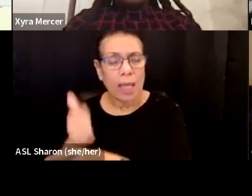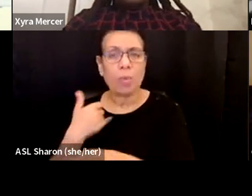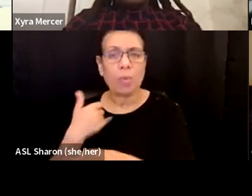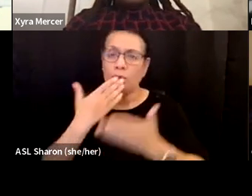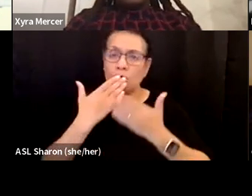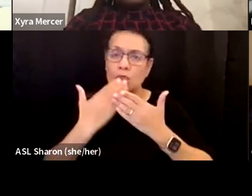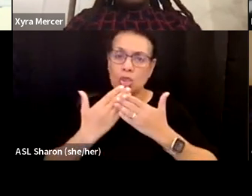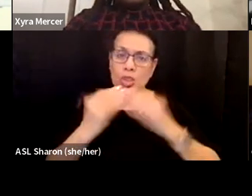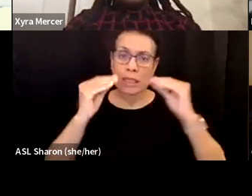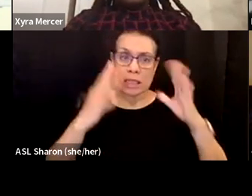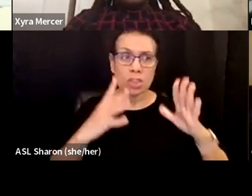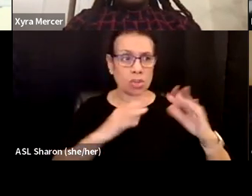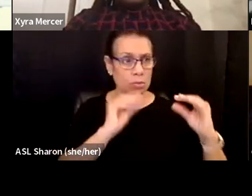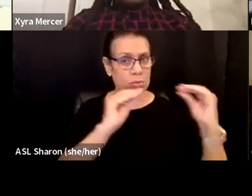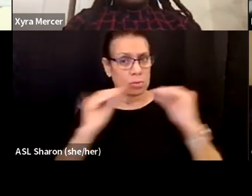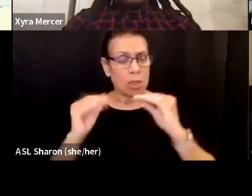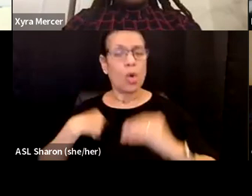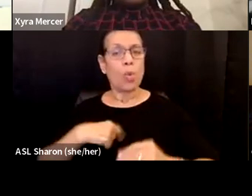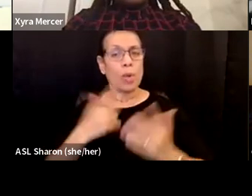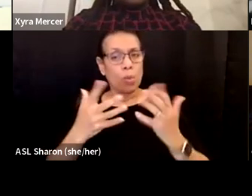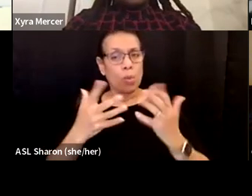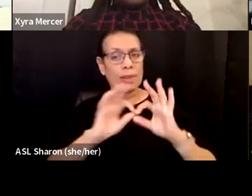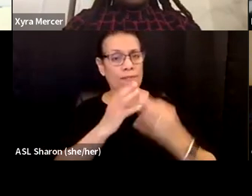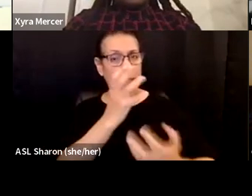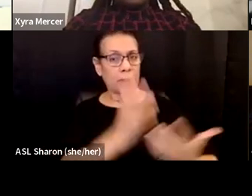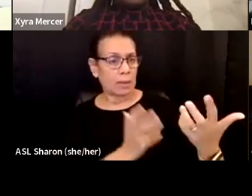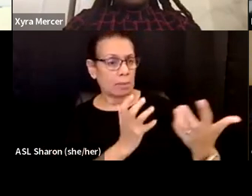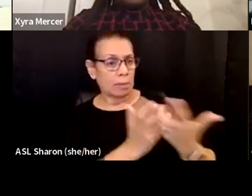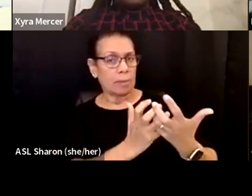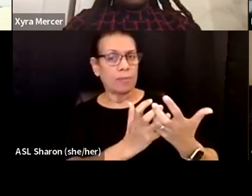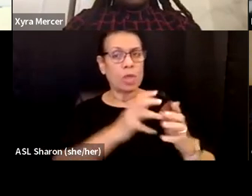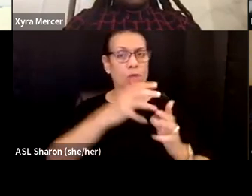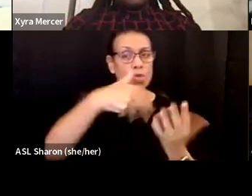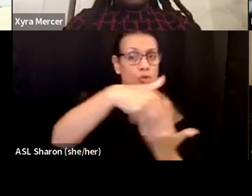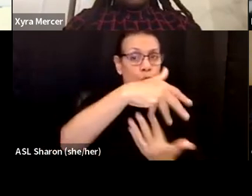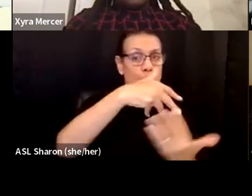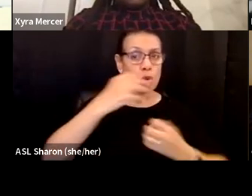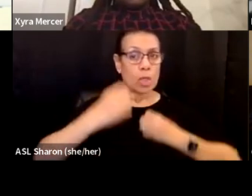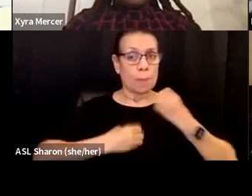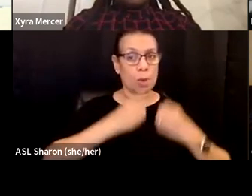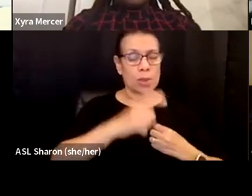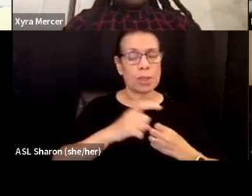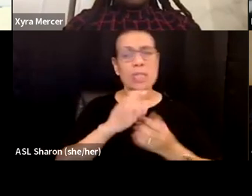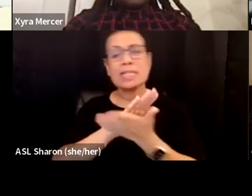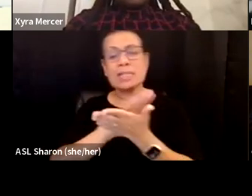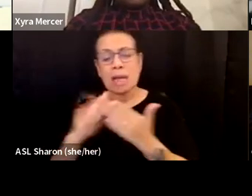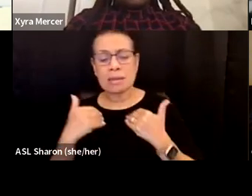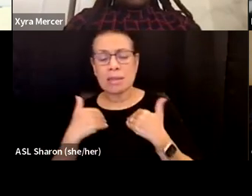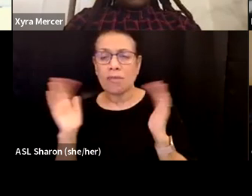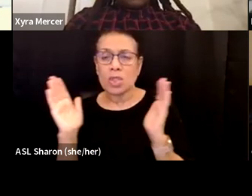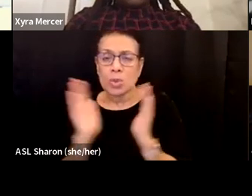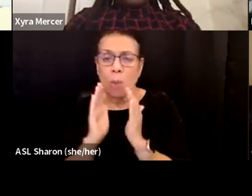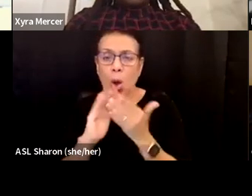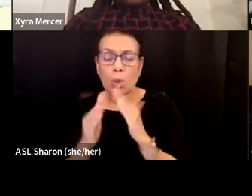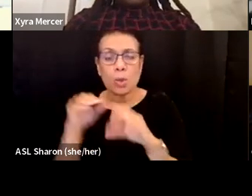bps standards we also strive to meet family's social and emotional needs it is wonderful to have a small community school in